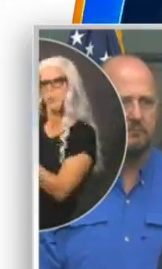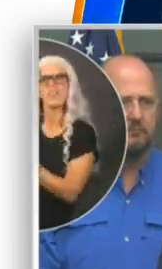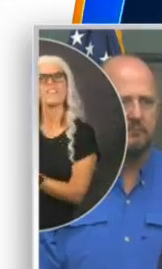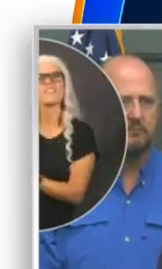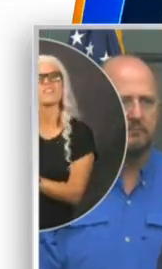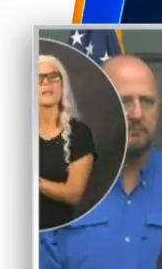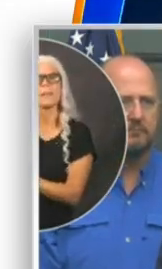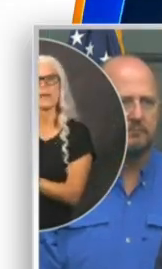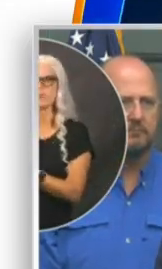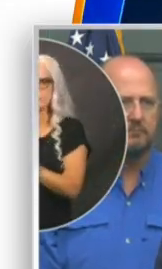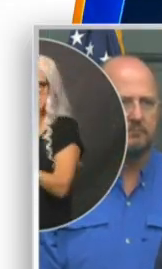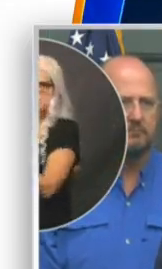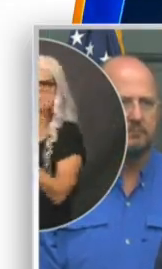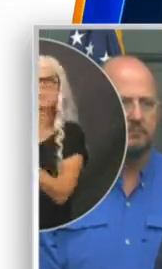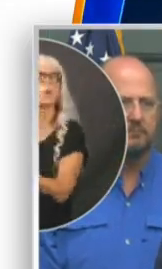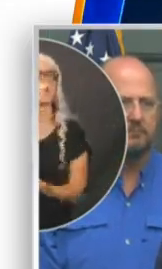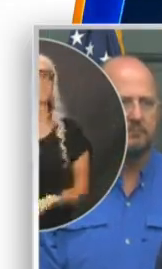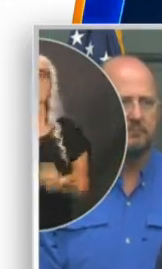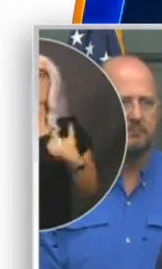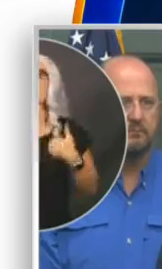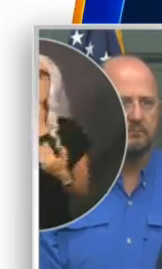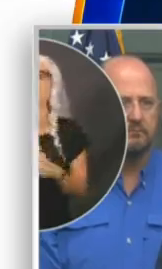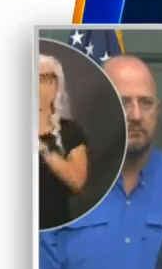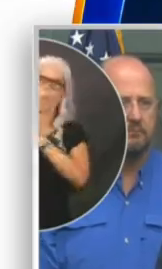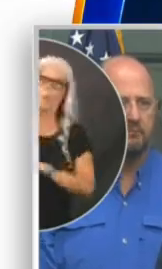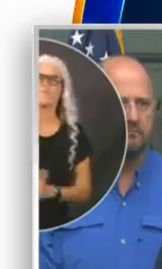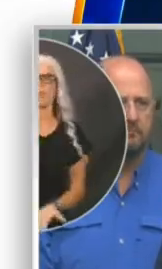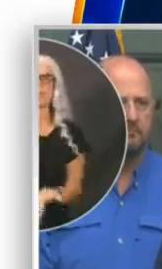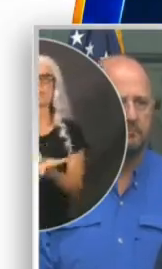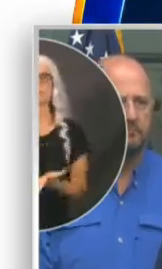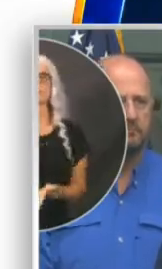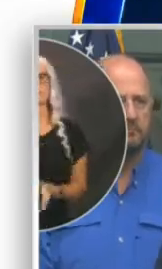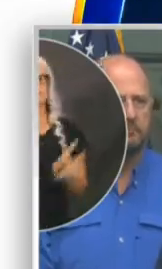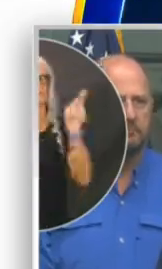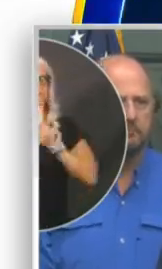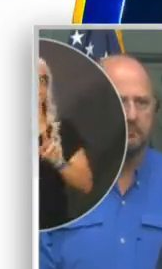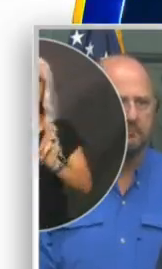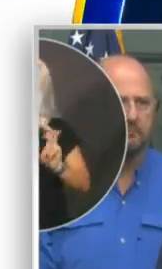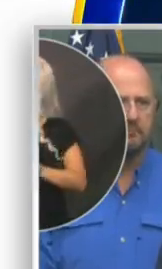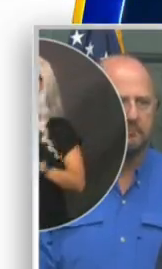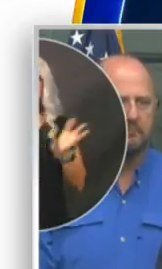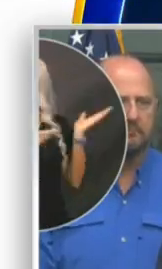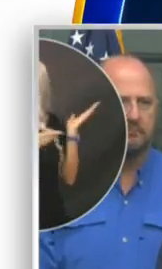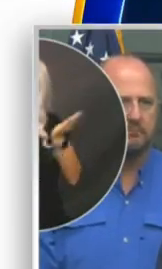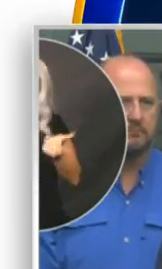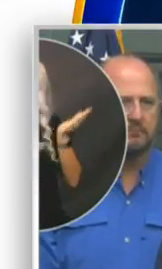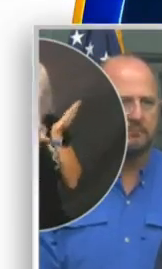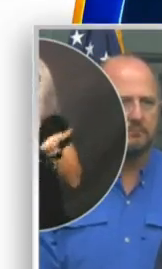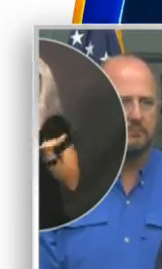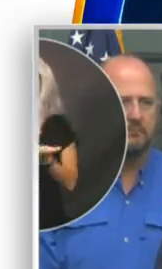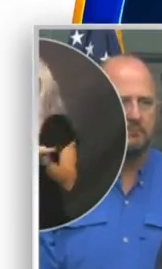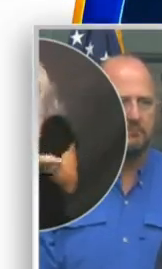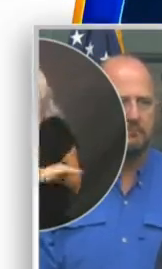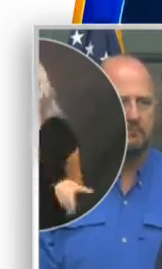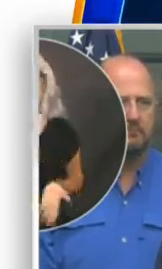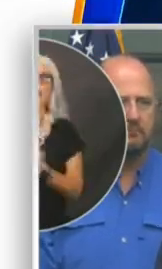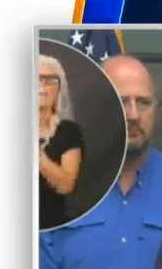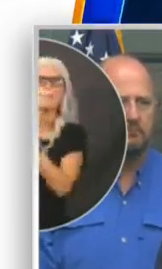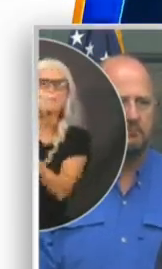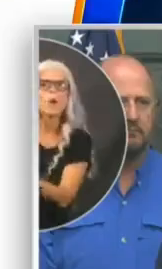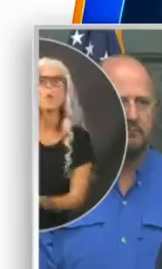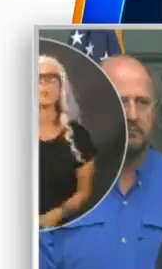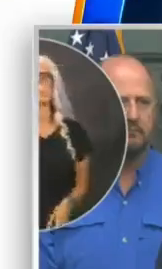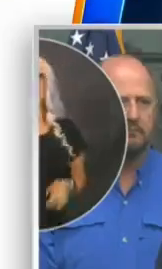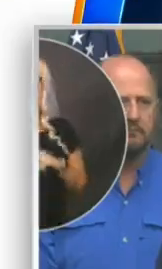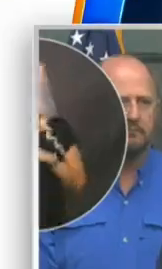to perform cut and toss operations. We're bringing in supplies by plane, boat, and by high water vehicle. All